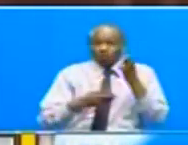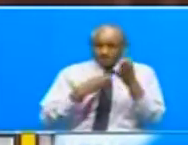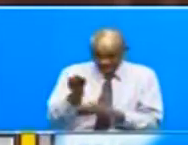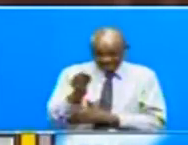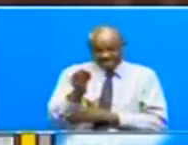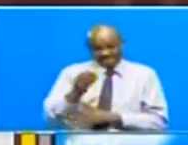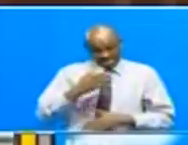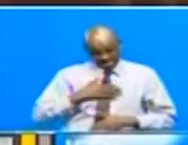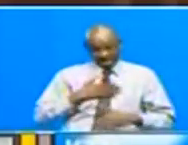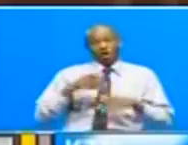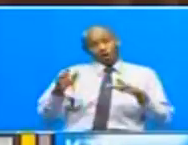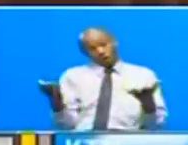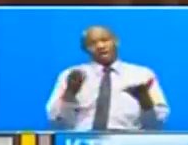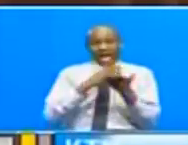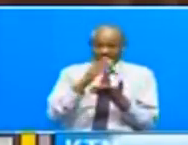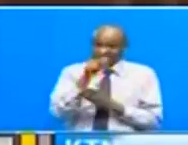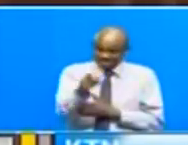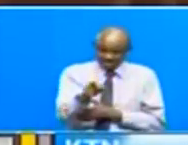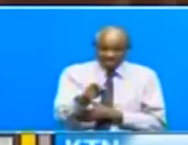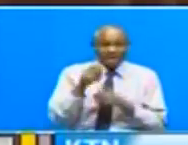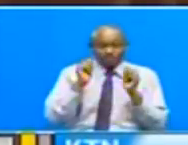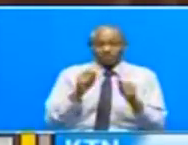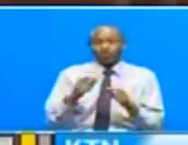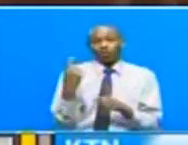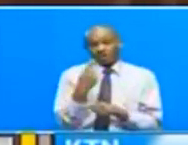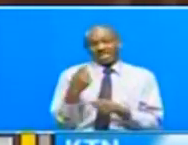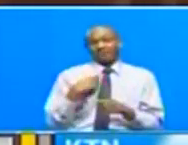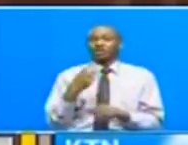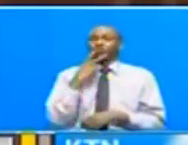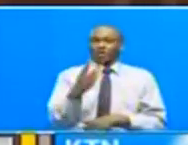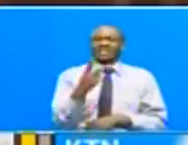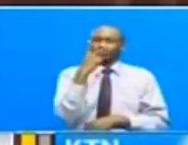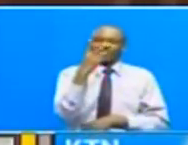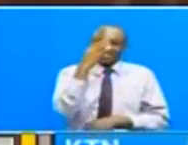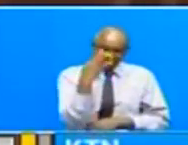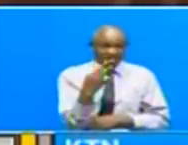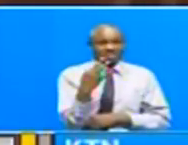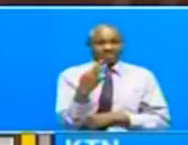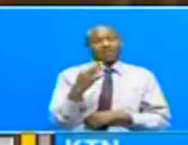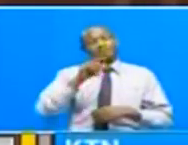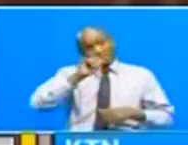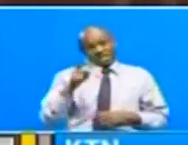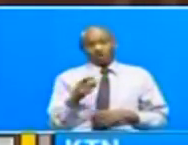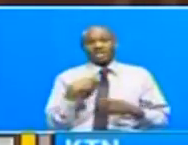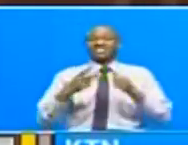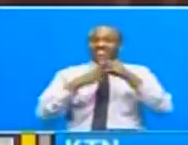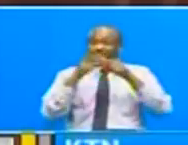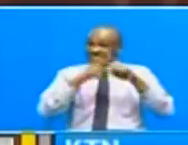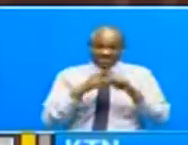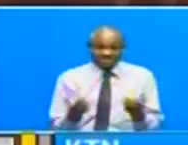still hire that service contract, they'll need only 223 million in